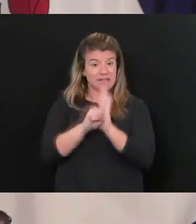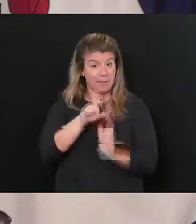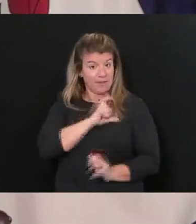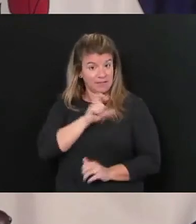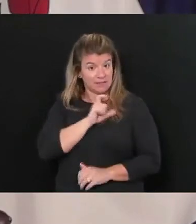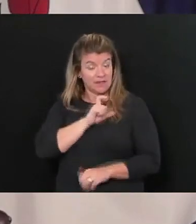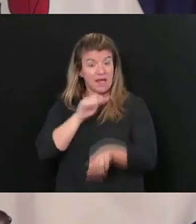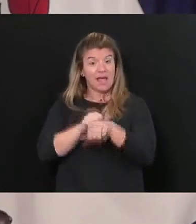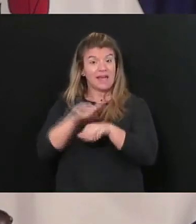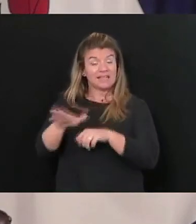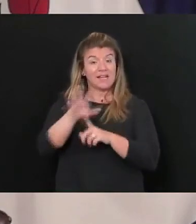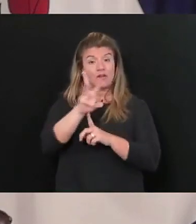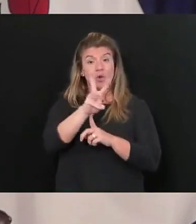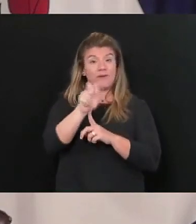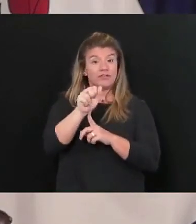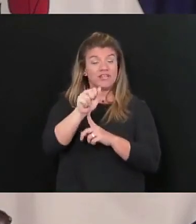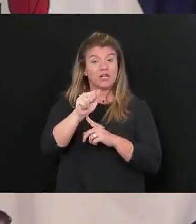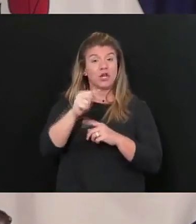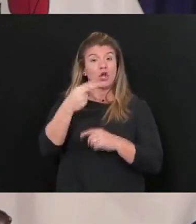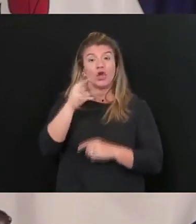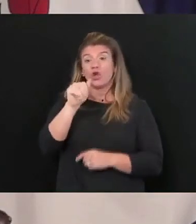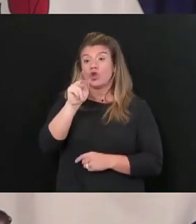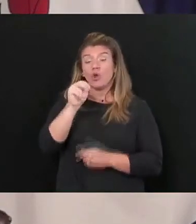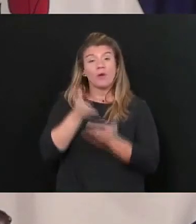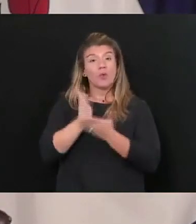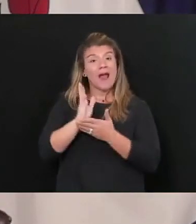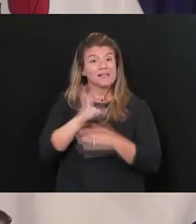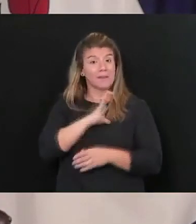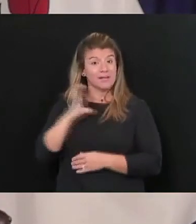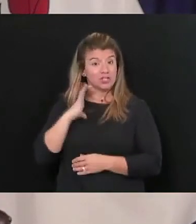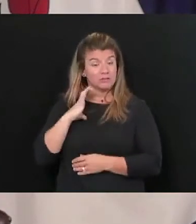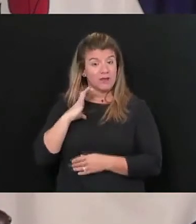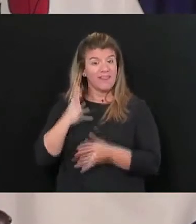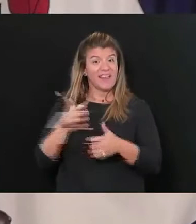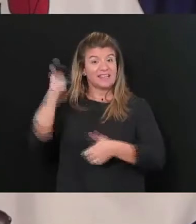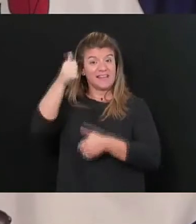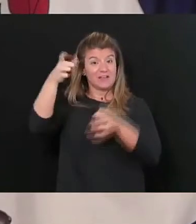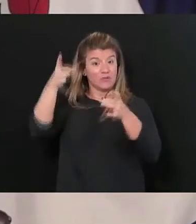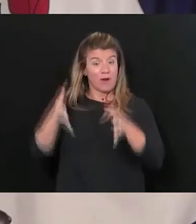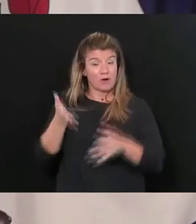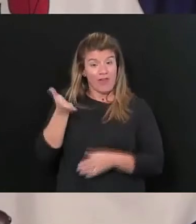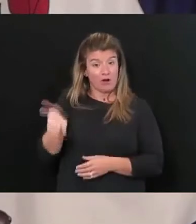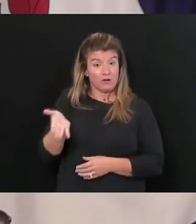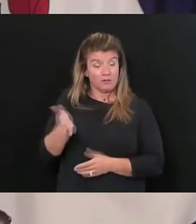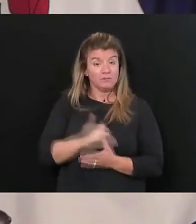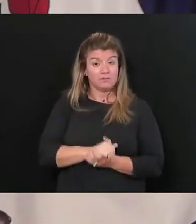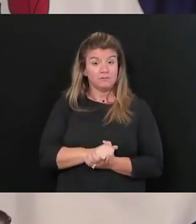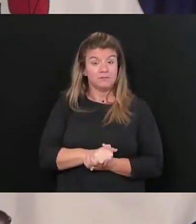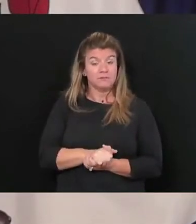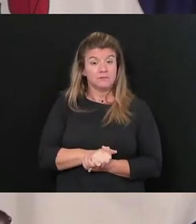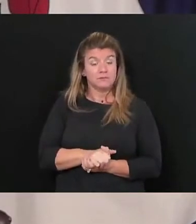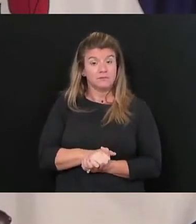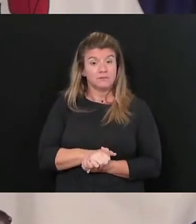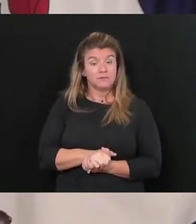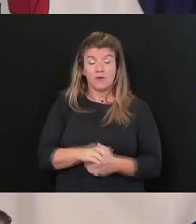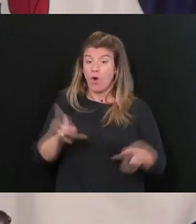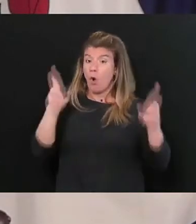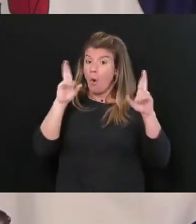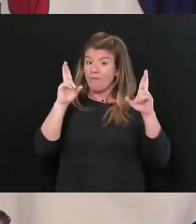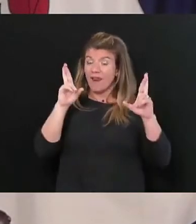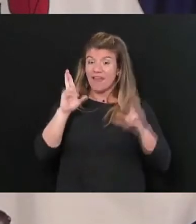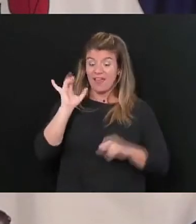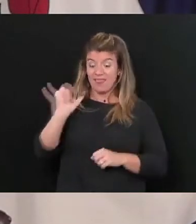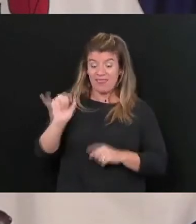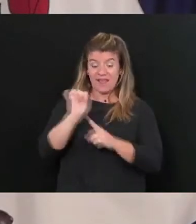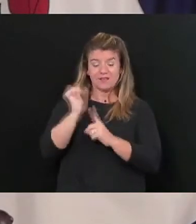the West Virginia Human Rights Commission, the executive director there, and so hopefully those